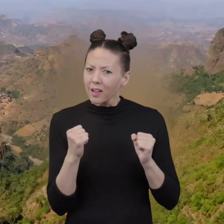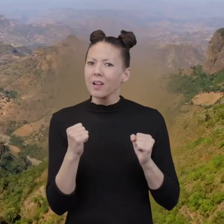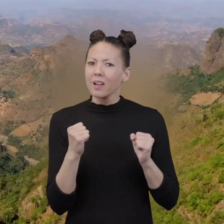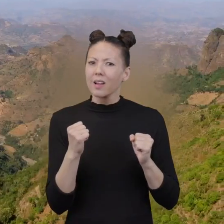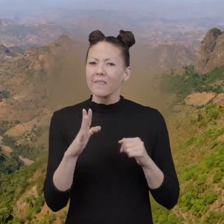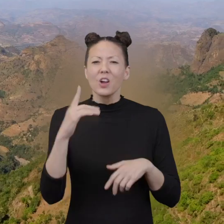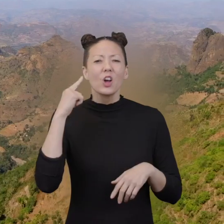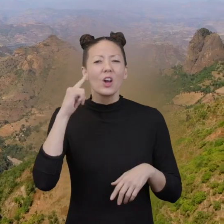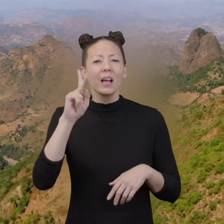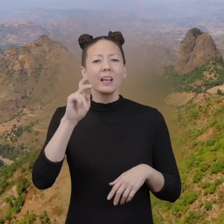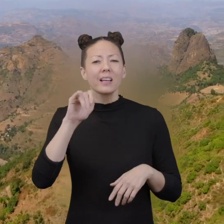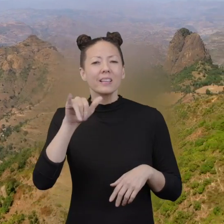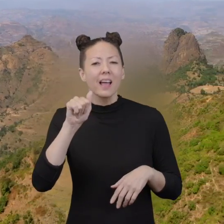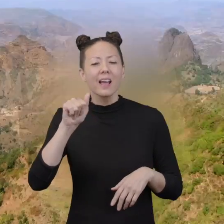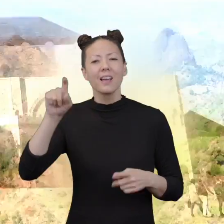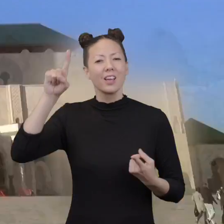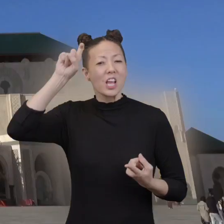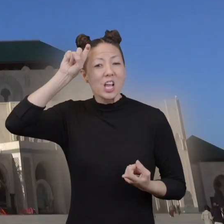Ethiopia,